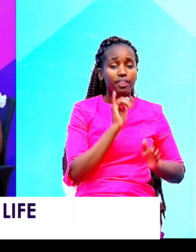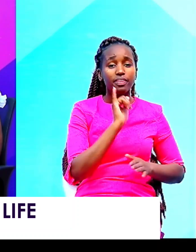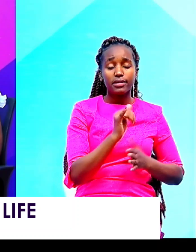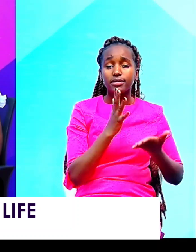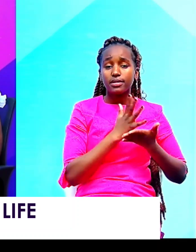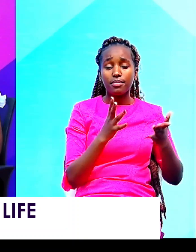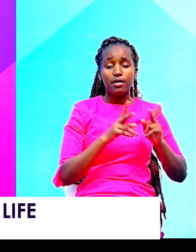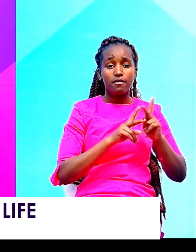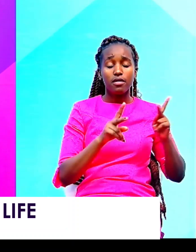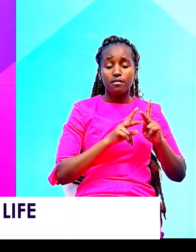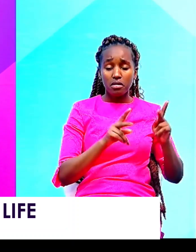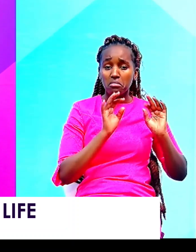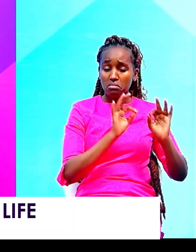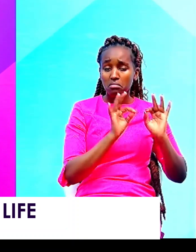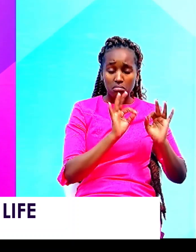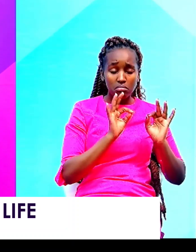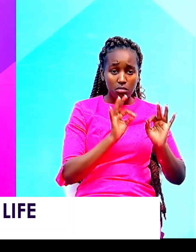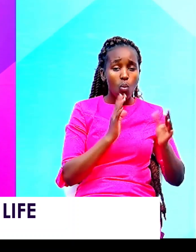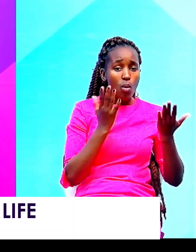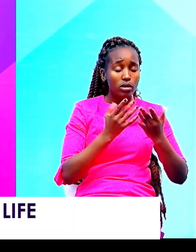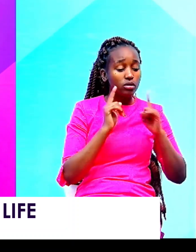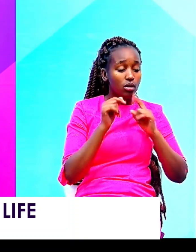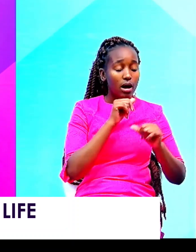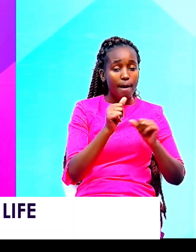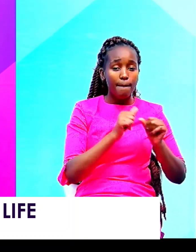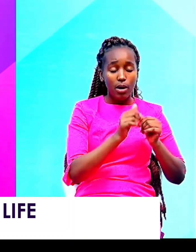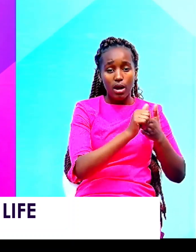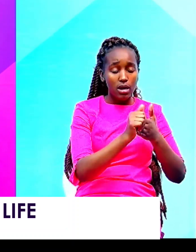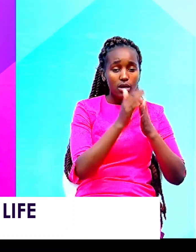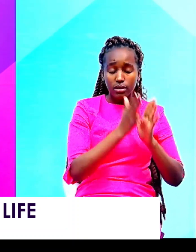to do with a leader who is absent. Now, when they